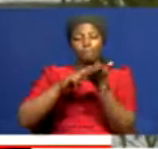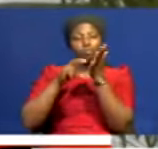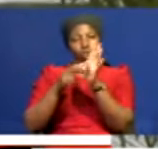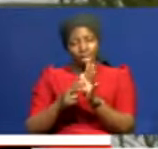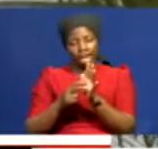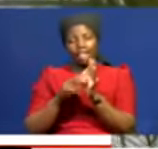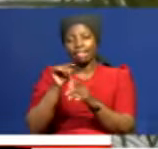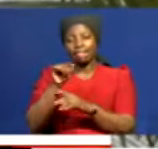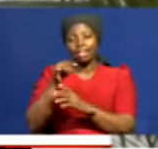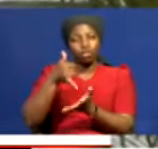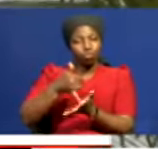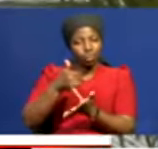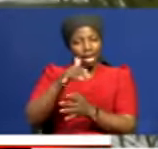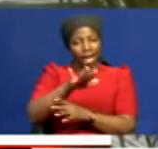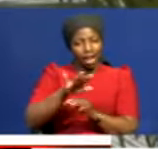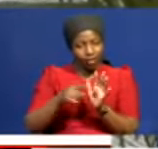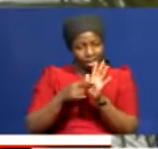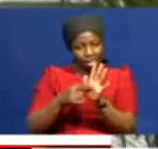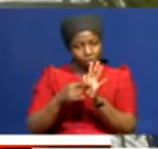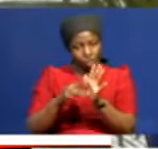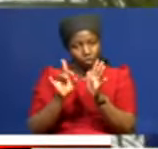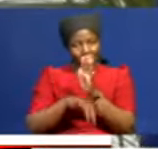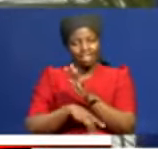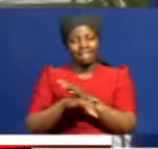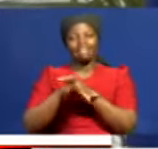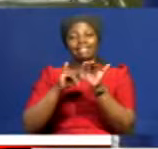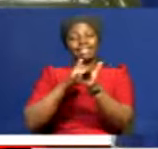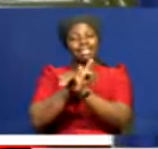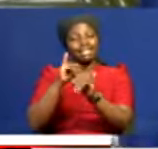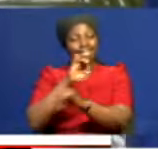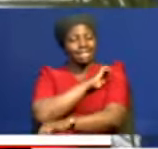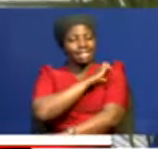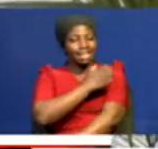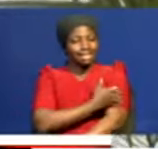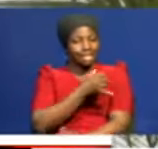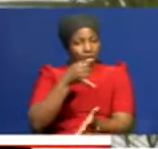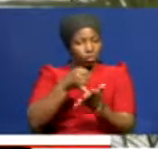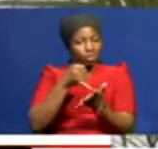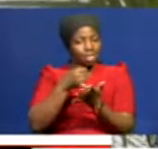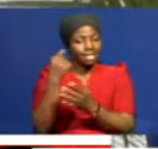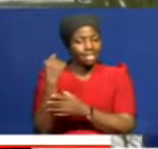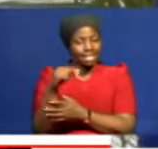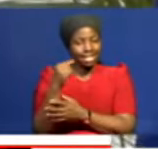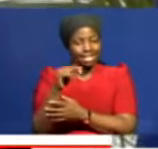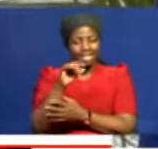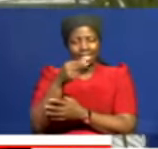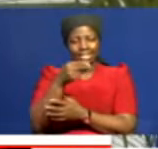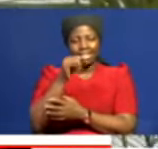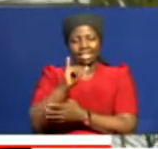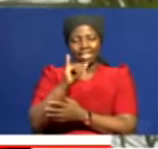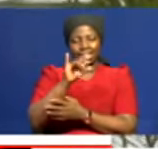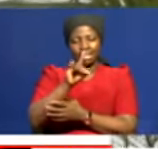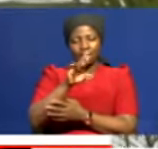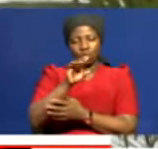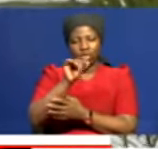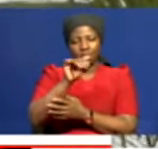areas like renewable and accessible energy, including green hydrogen, electrical